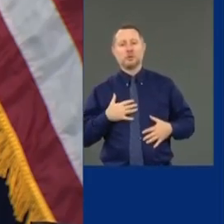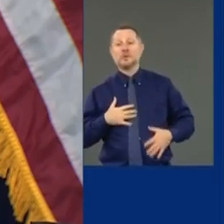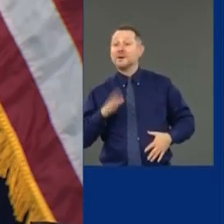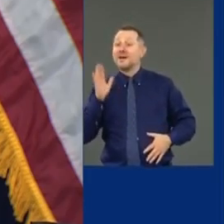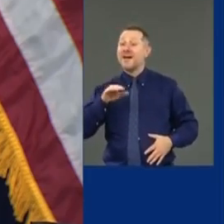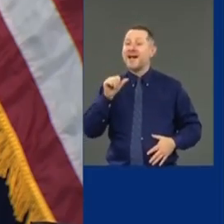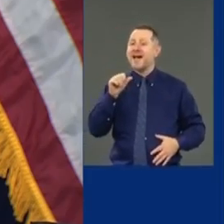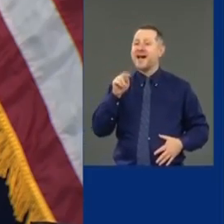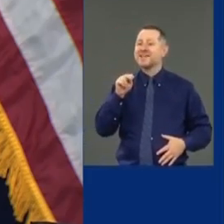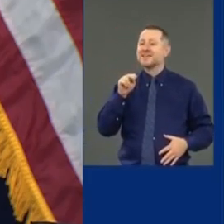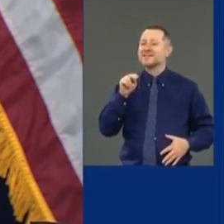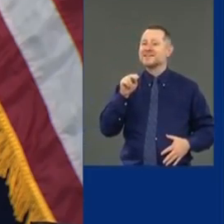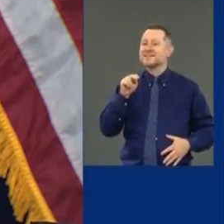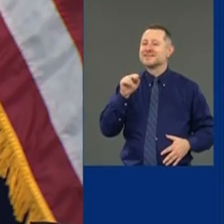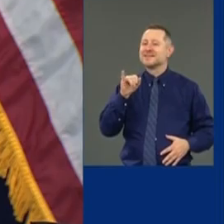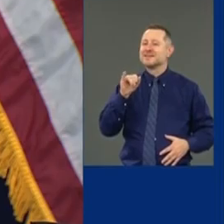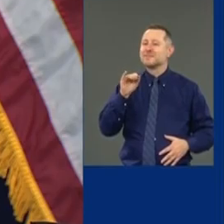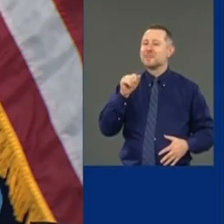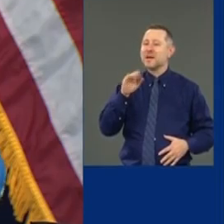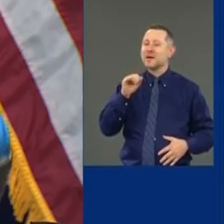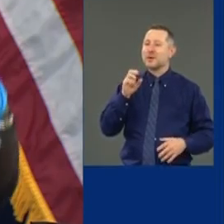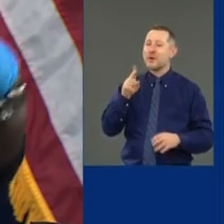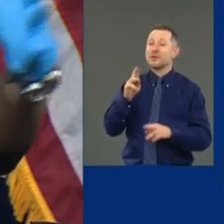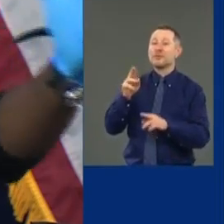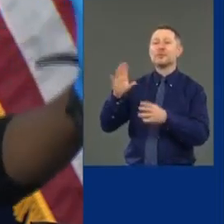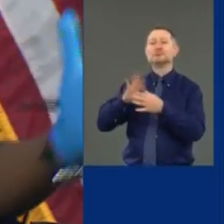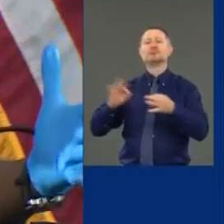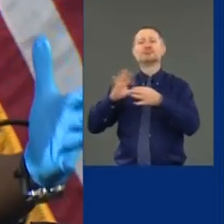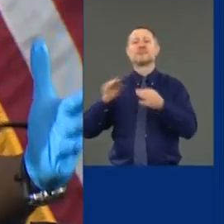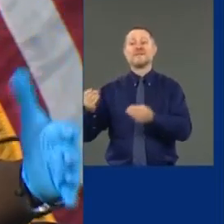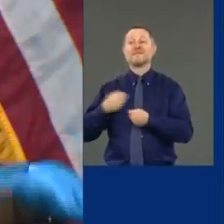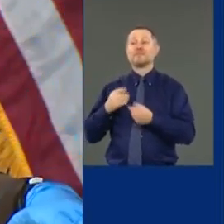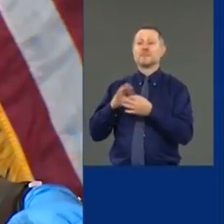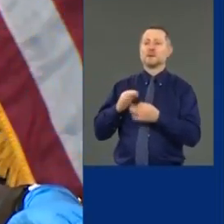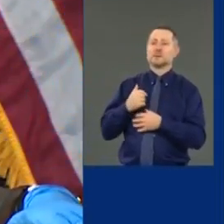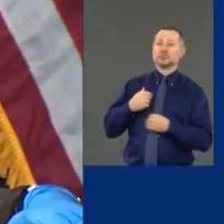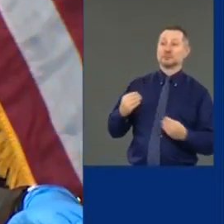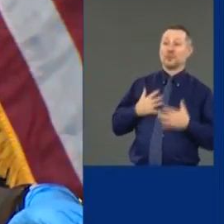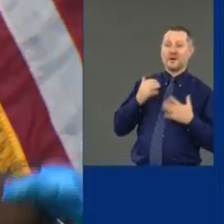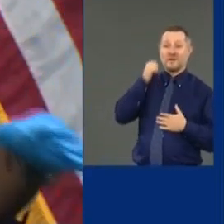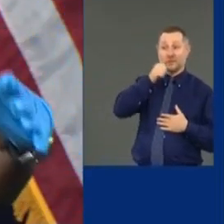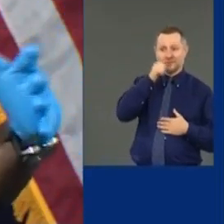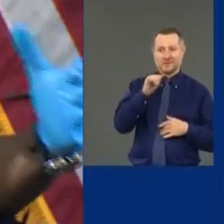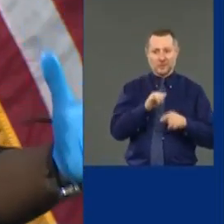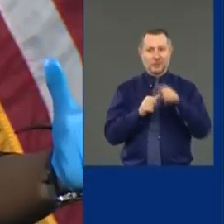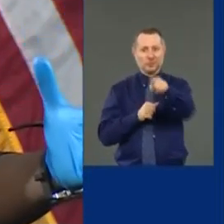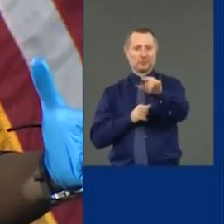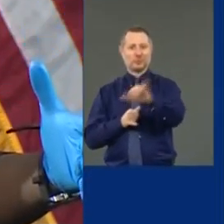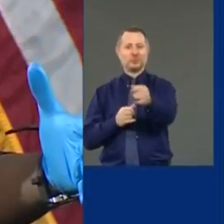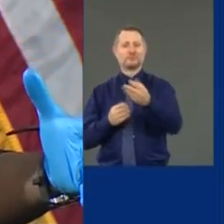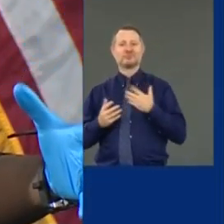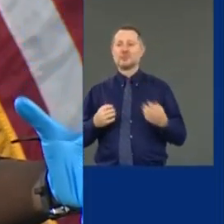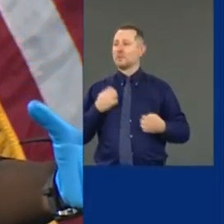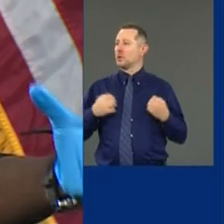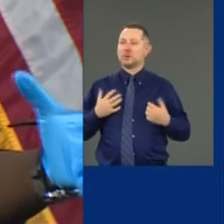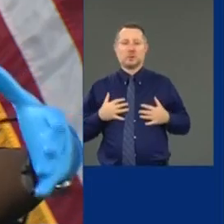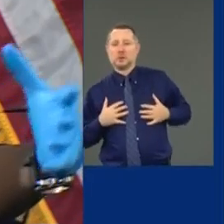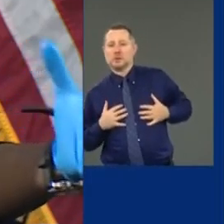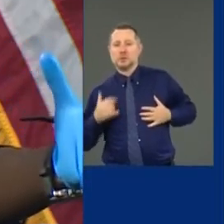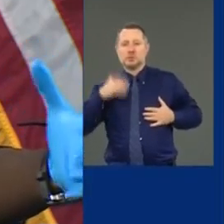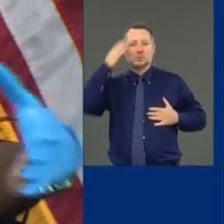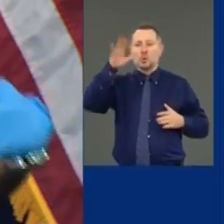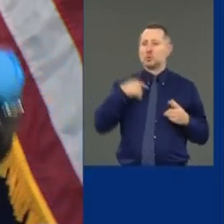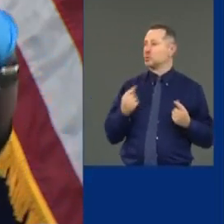me joy every single day, because I don't know what's going on. I thought I lived in the